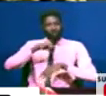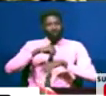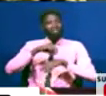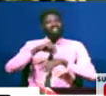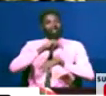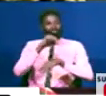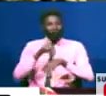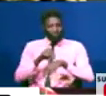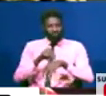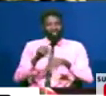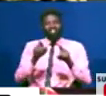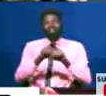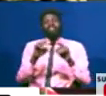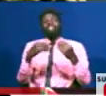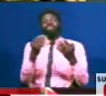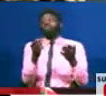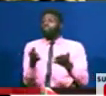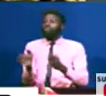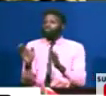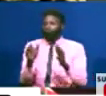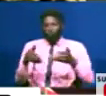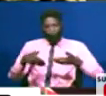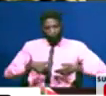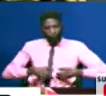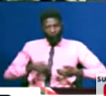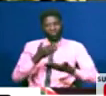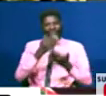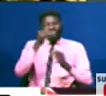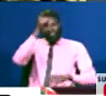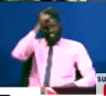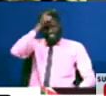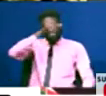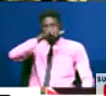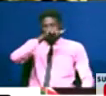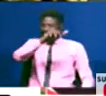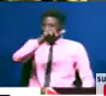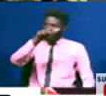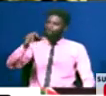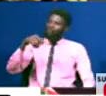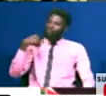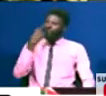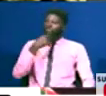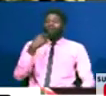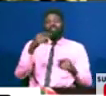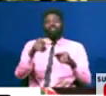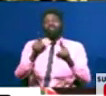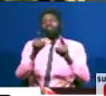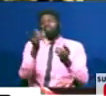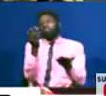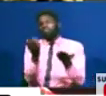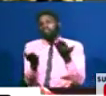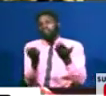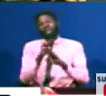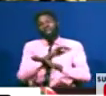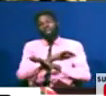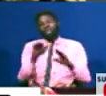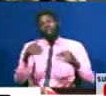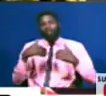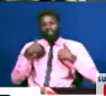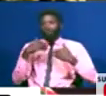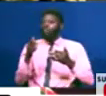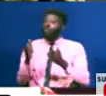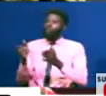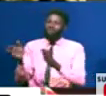opportunity to young people in rural areas who otherwise may not have the means or may not